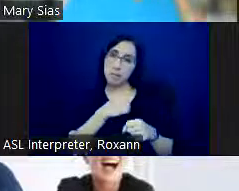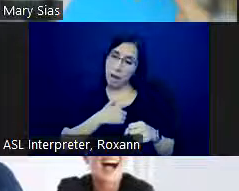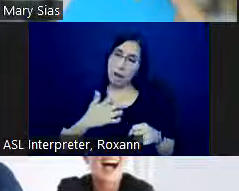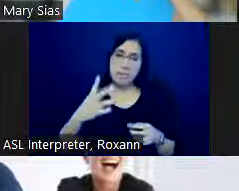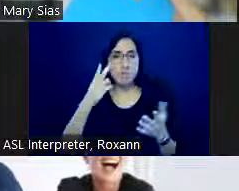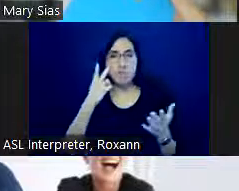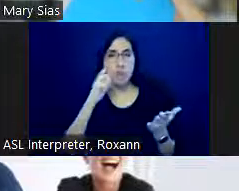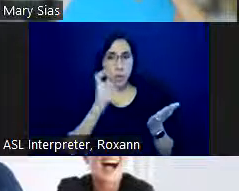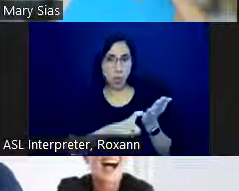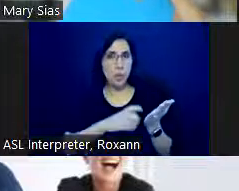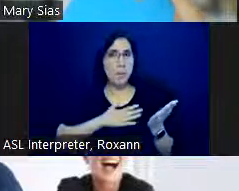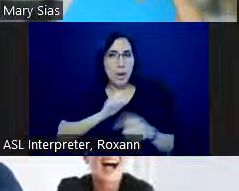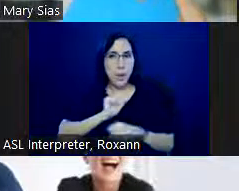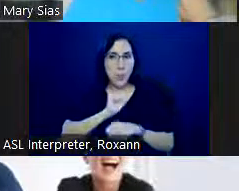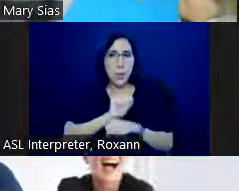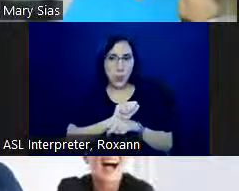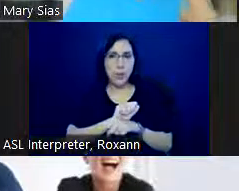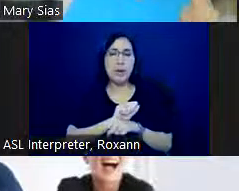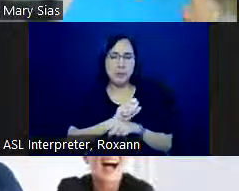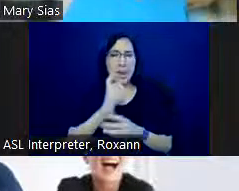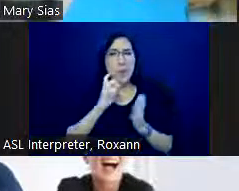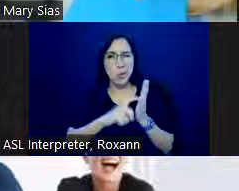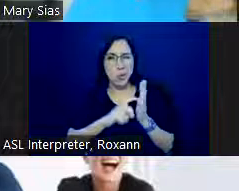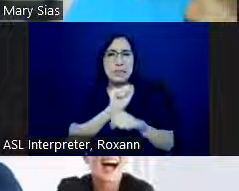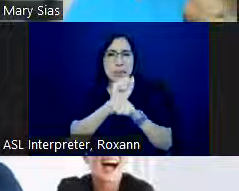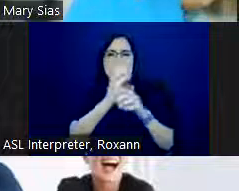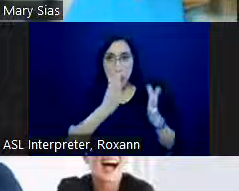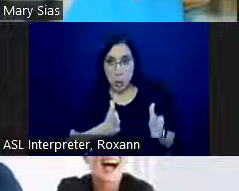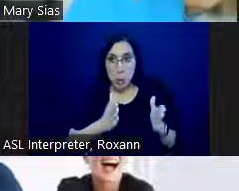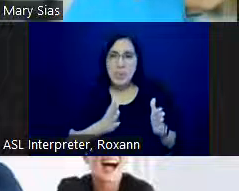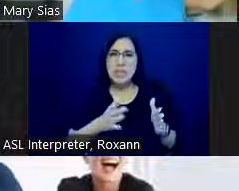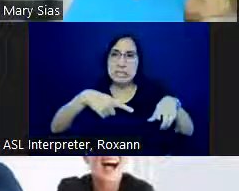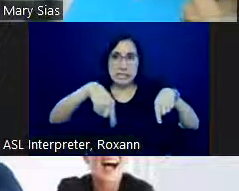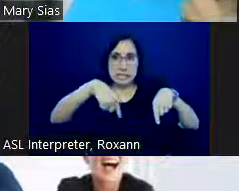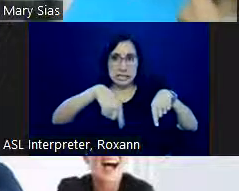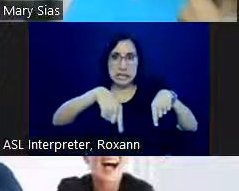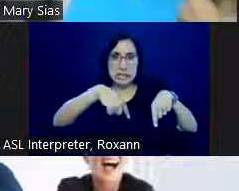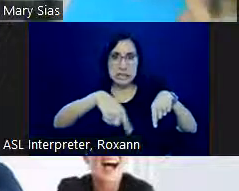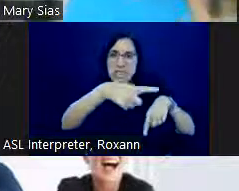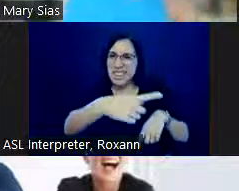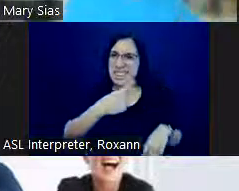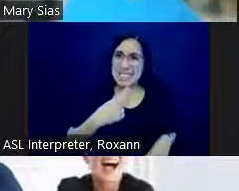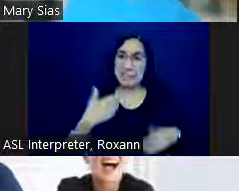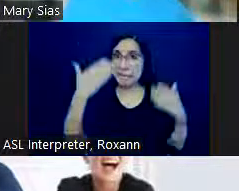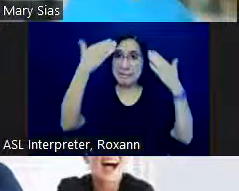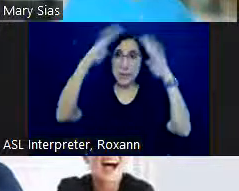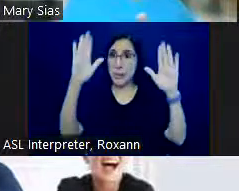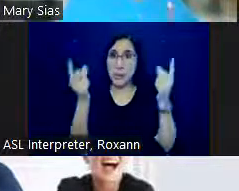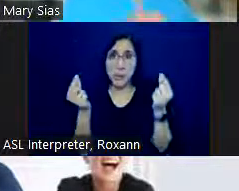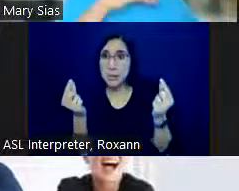employers get very nervous. I don't know what I need to do. I don't want to spend too much